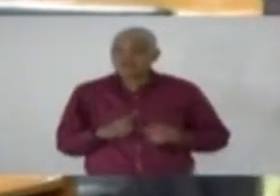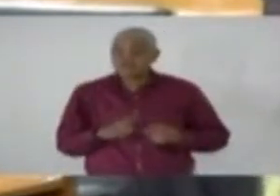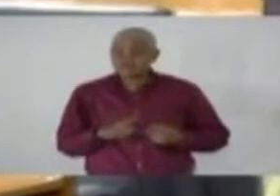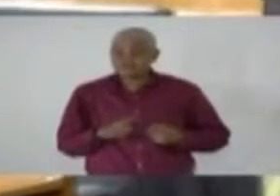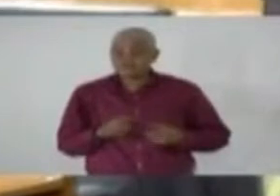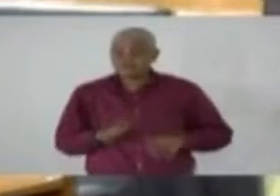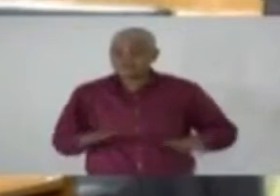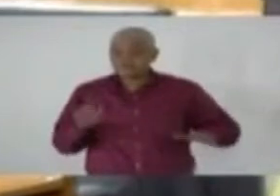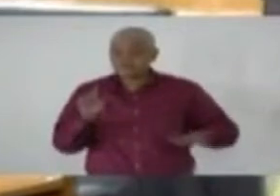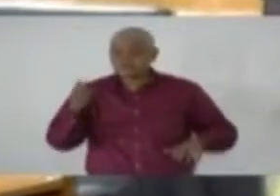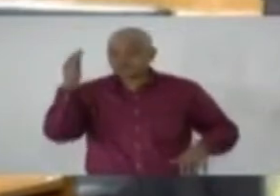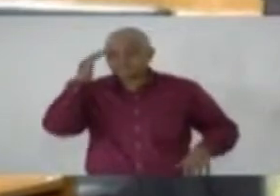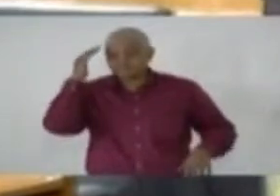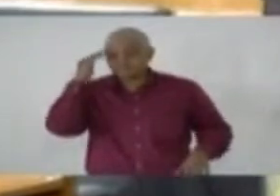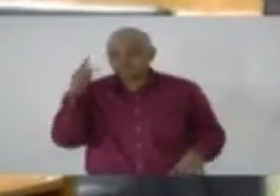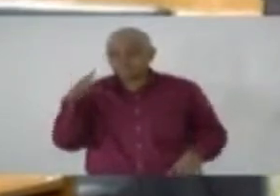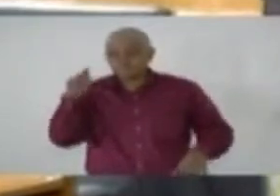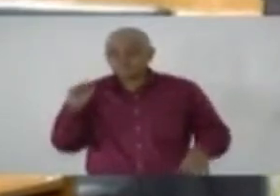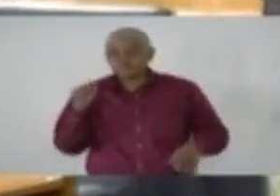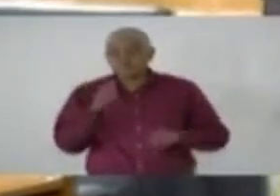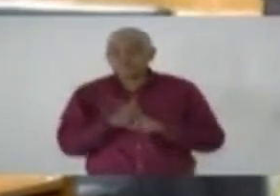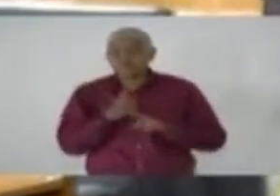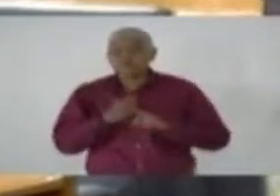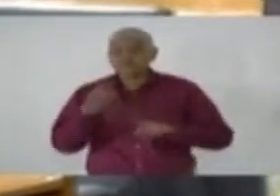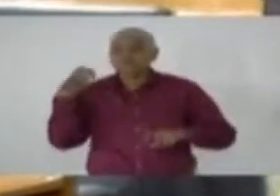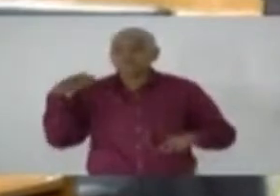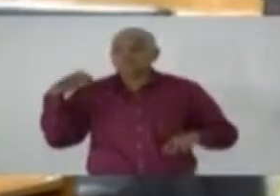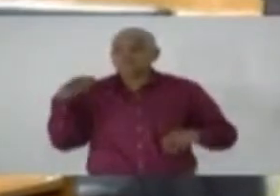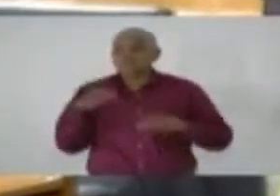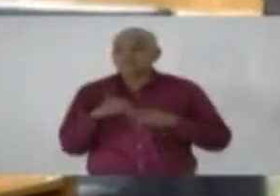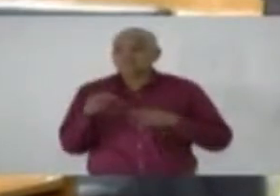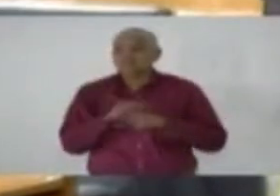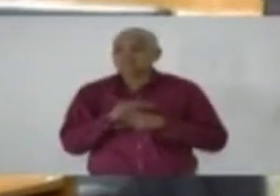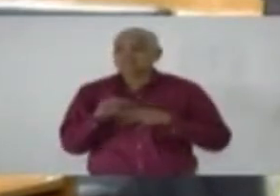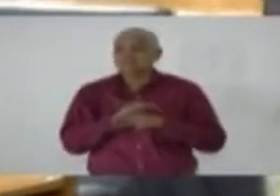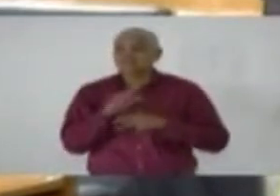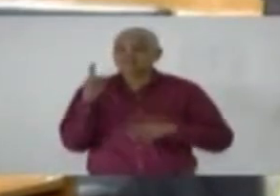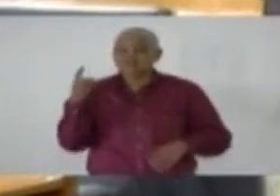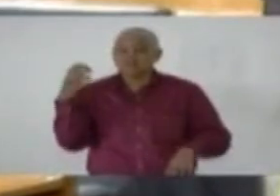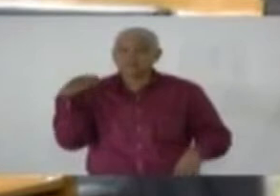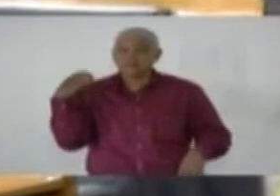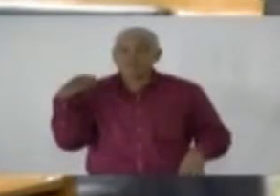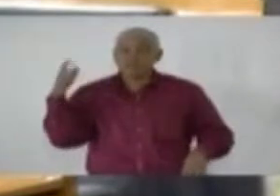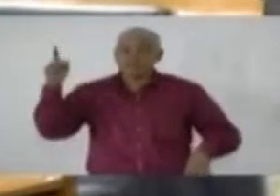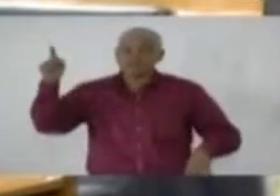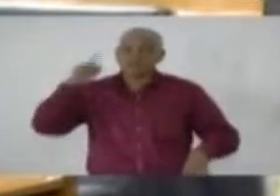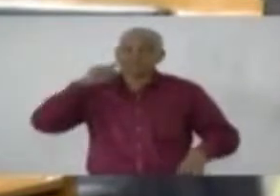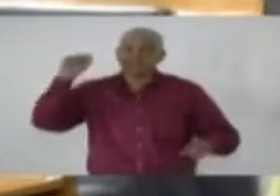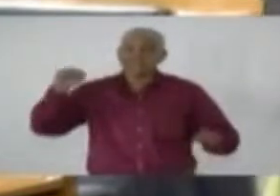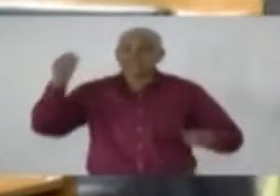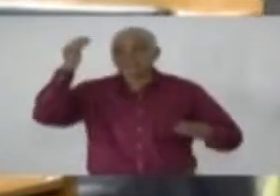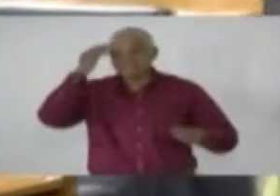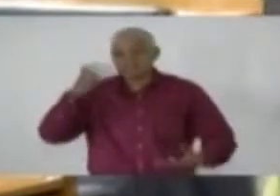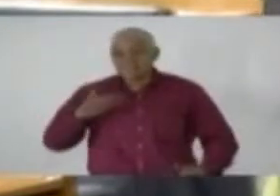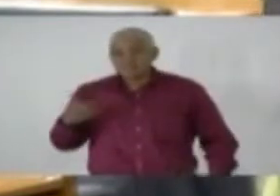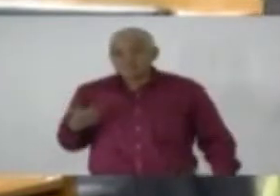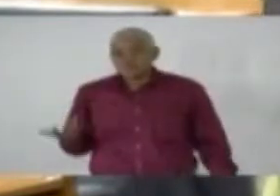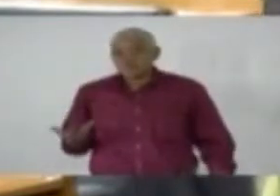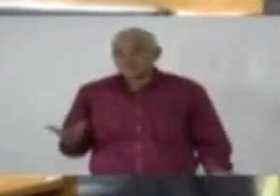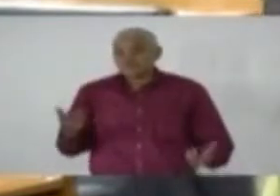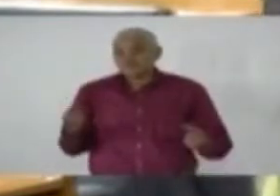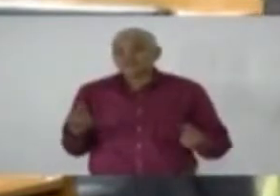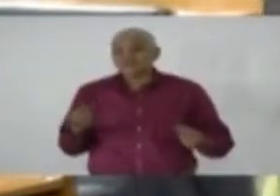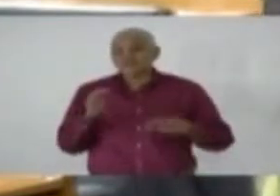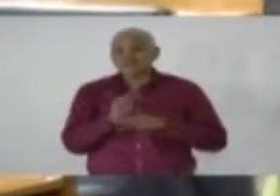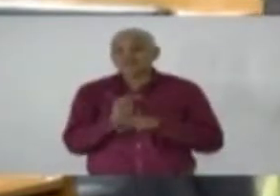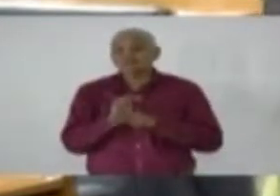Everyone should know that the Permanent Secretary is the boss in the ministry. She can tell the minister what to do. The minister